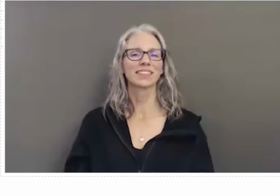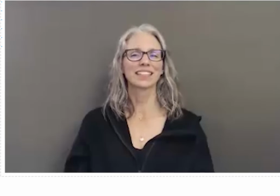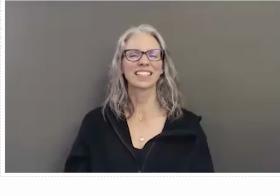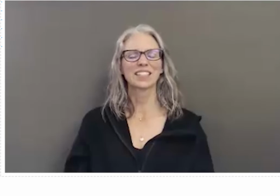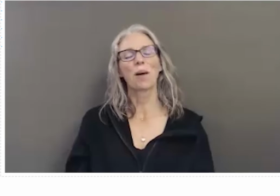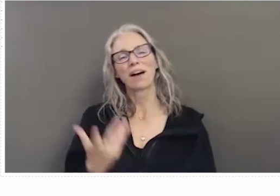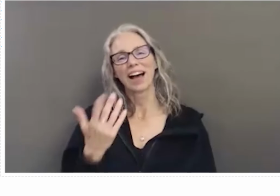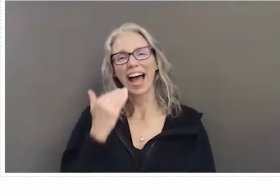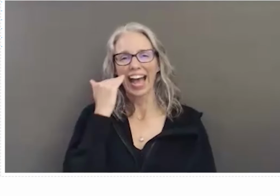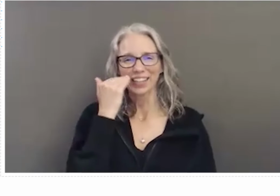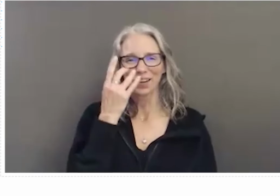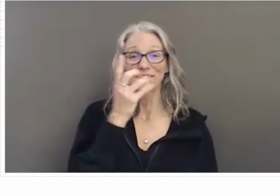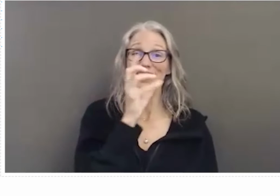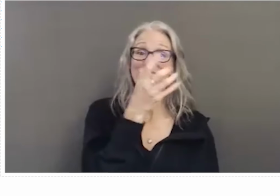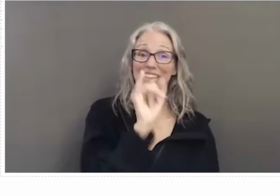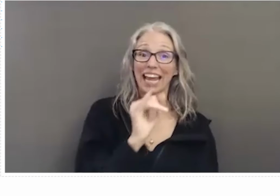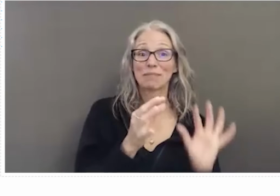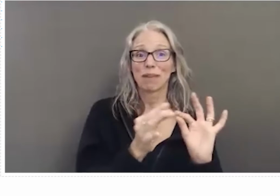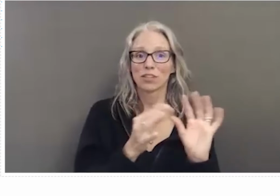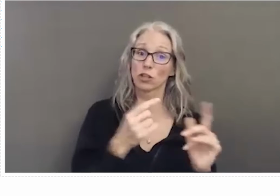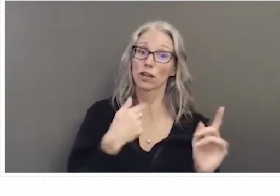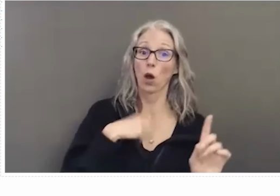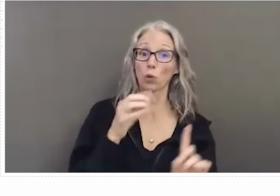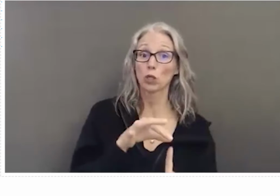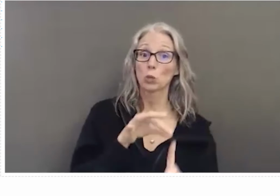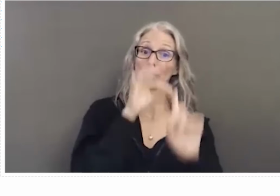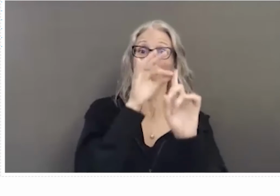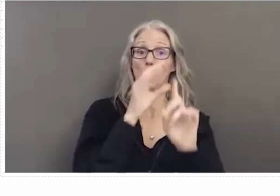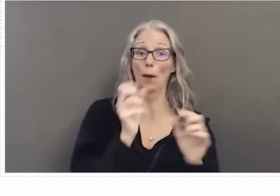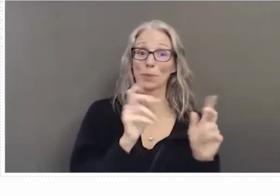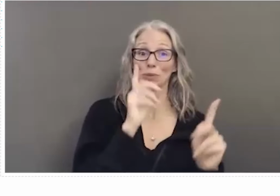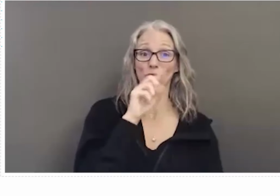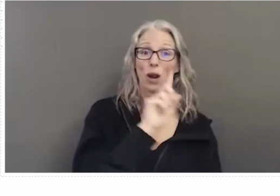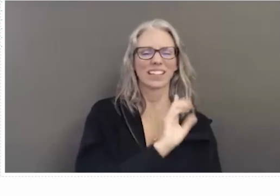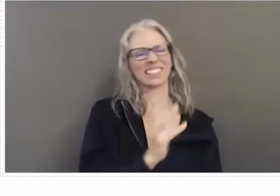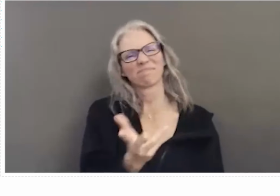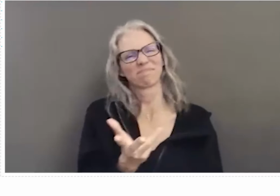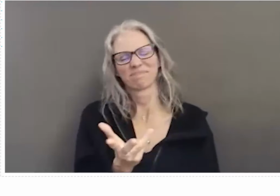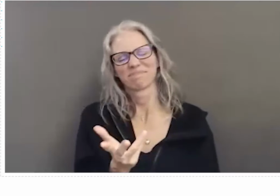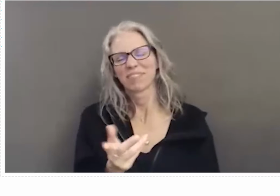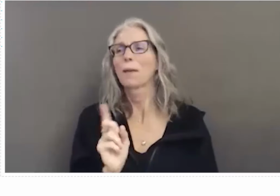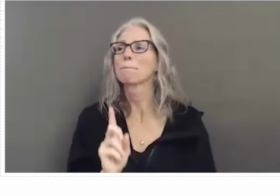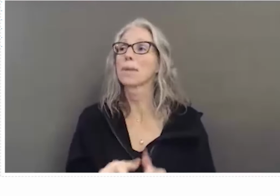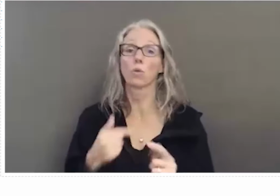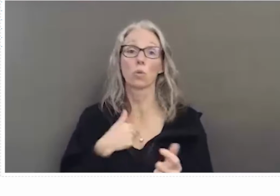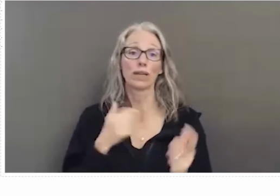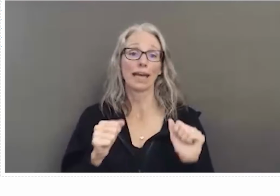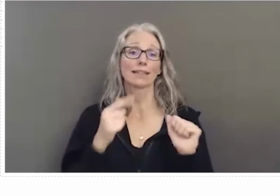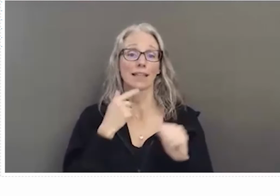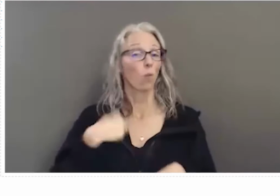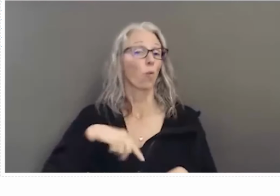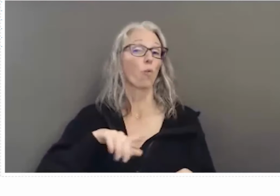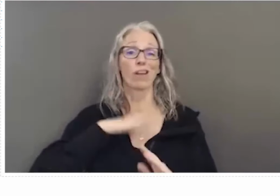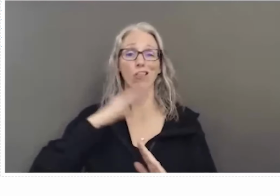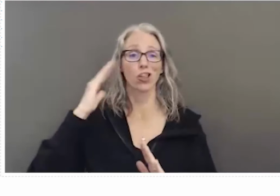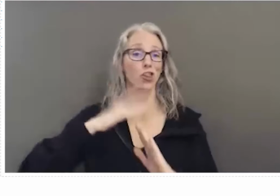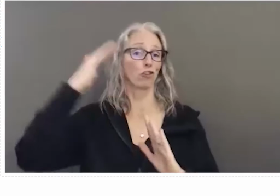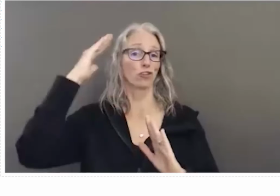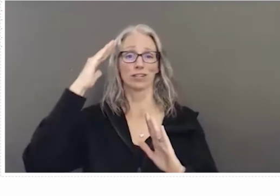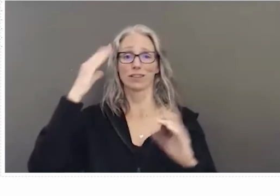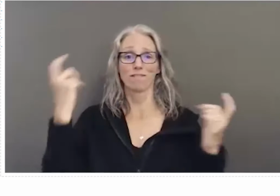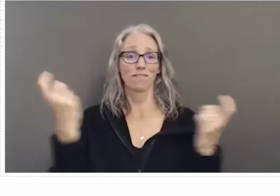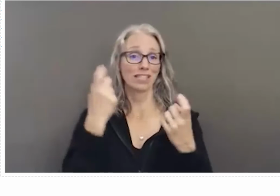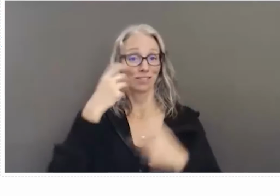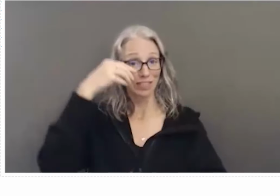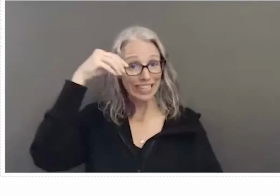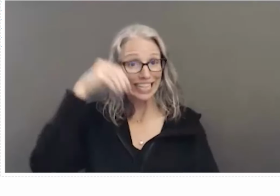unique opportunities for us, that does work really well in terms of being able to say, like, we are the largest festival in the territory, and so we can